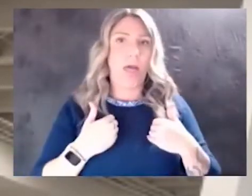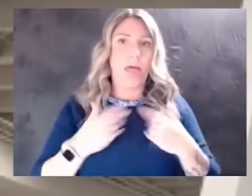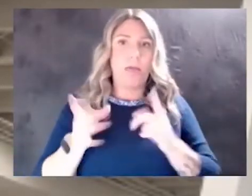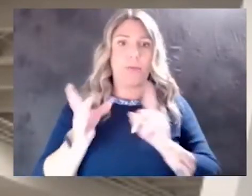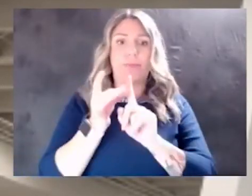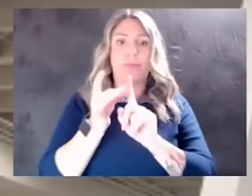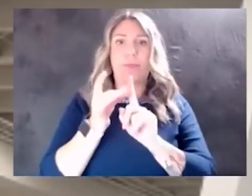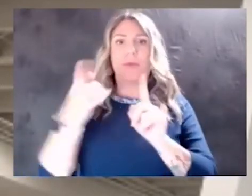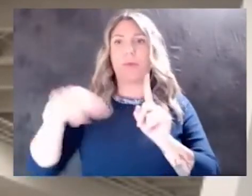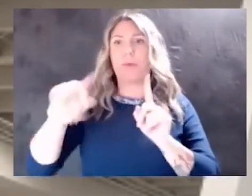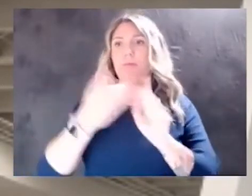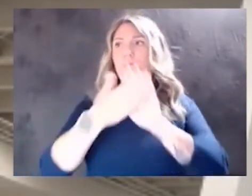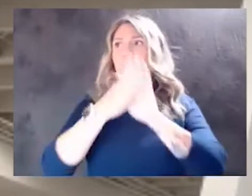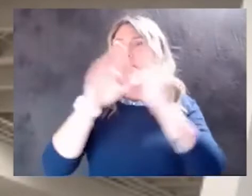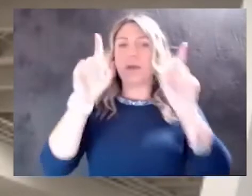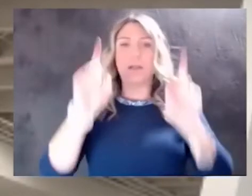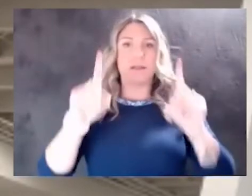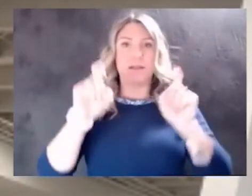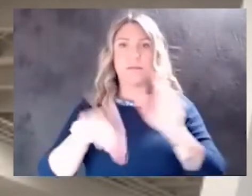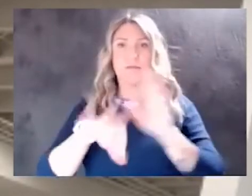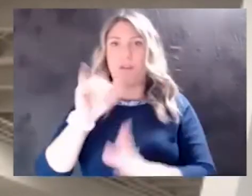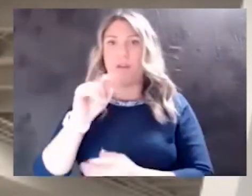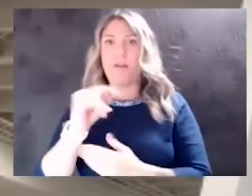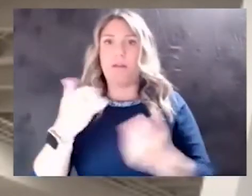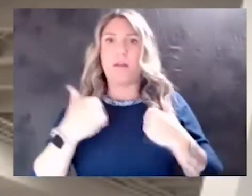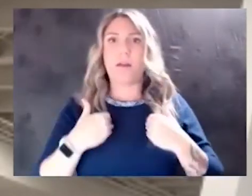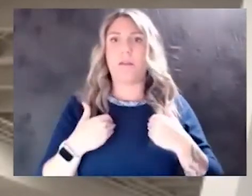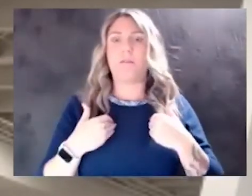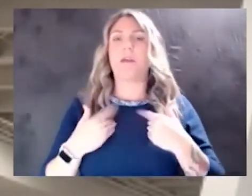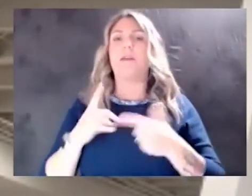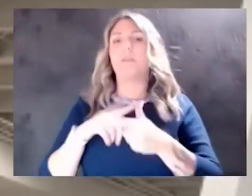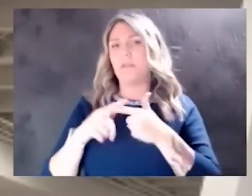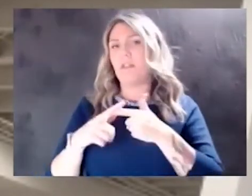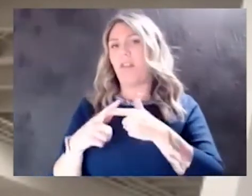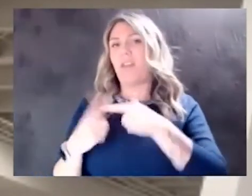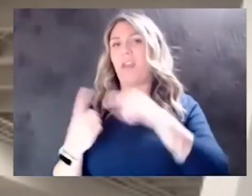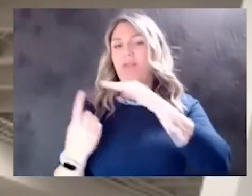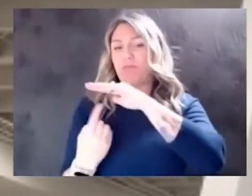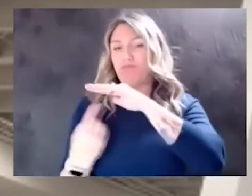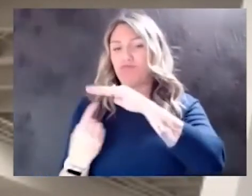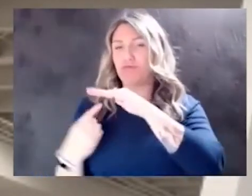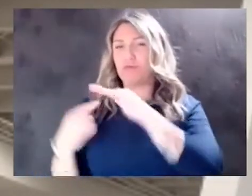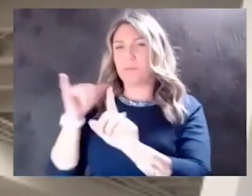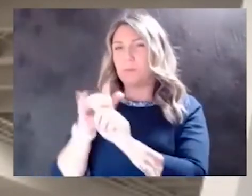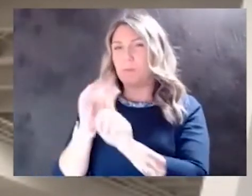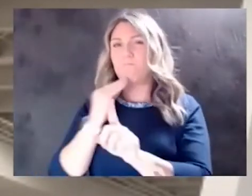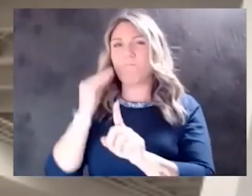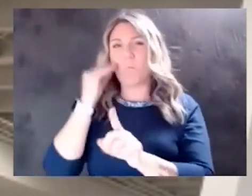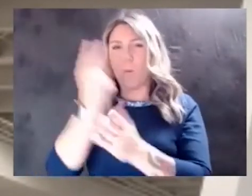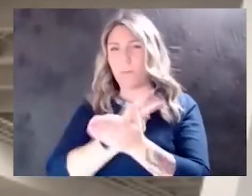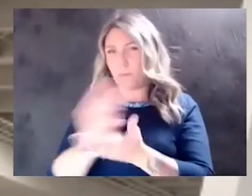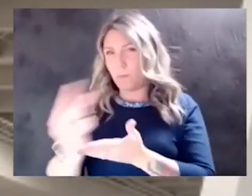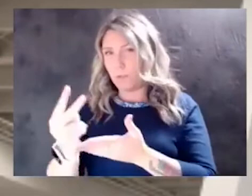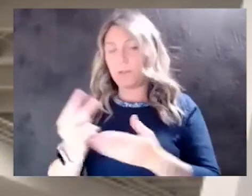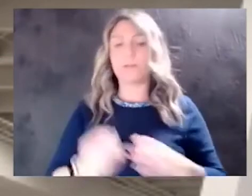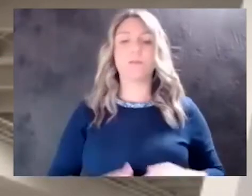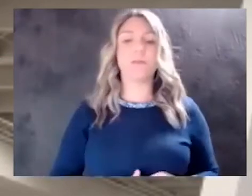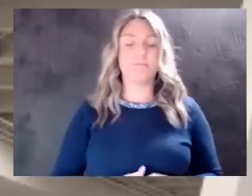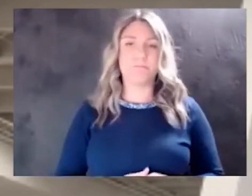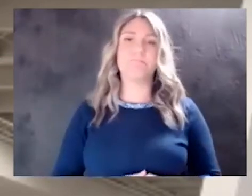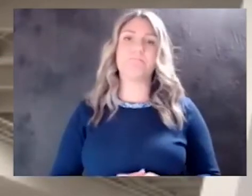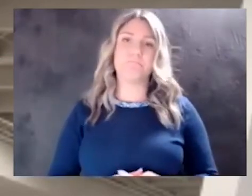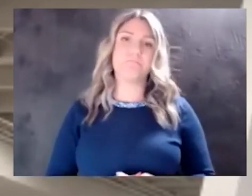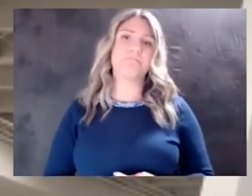They got tested and found out they had it, so they just quarantined. They quarantined for 2 weeks, and yeah, it